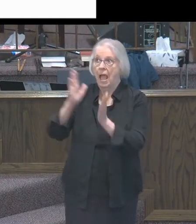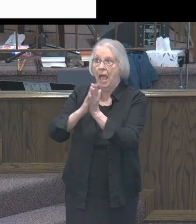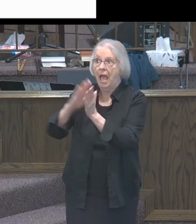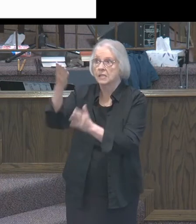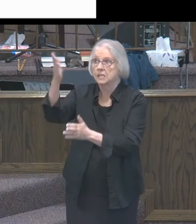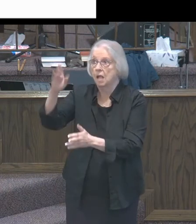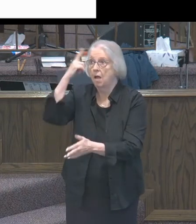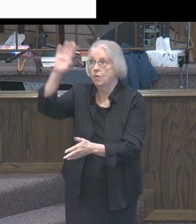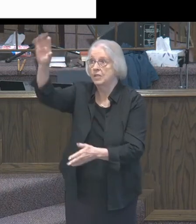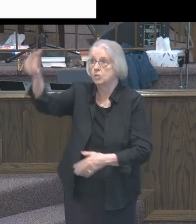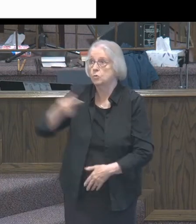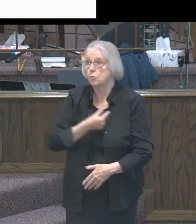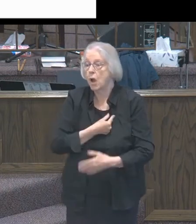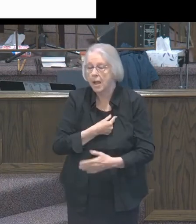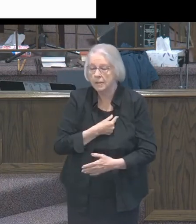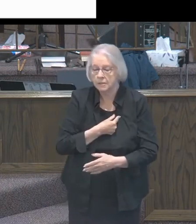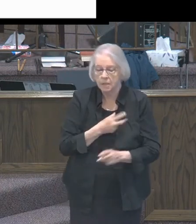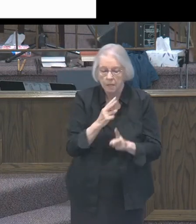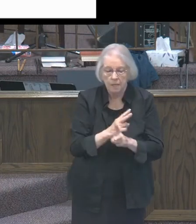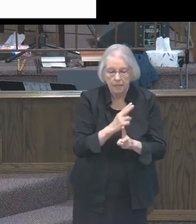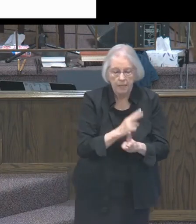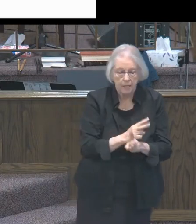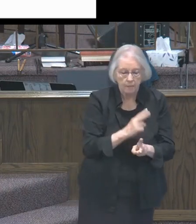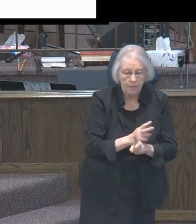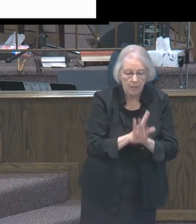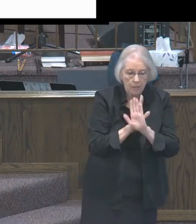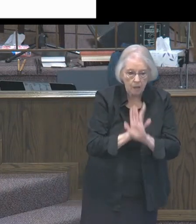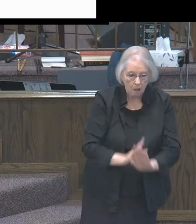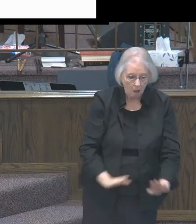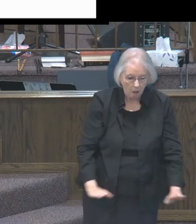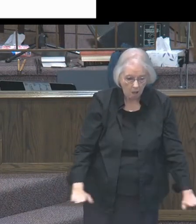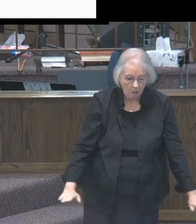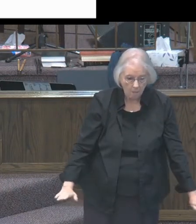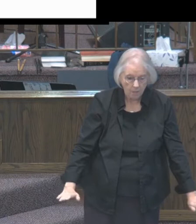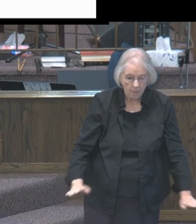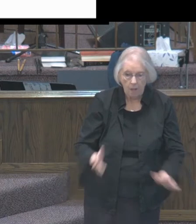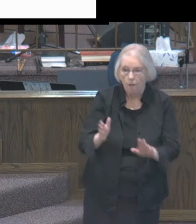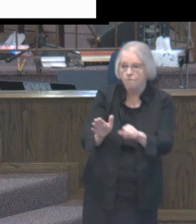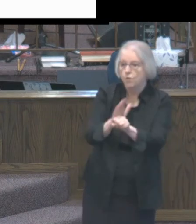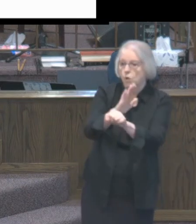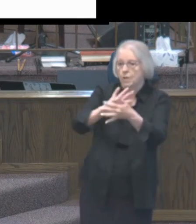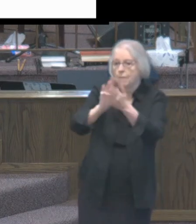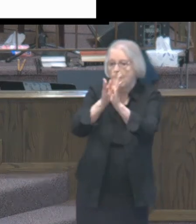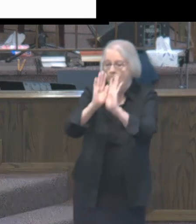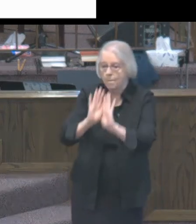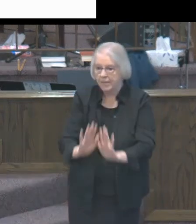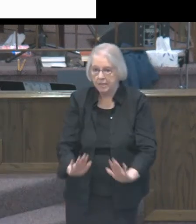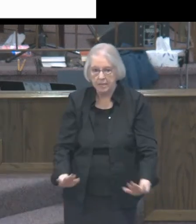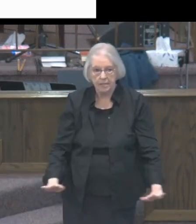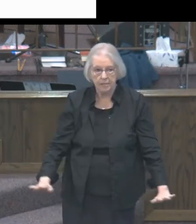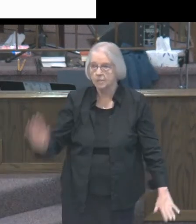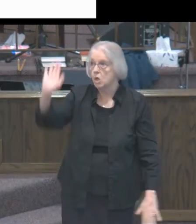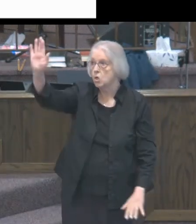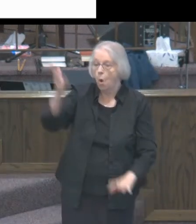yes, even those who are not children of God. There is a grace out there that